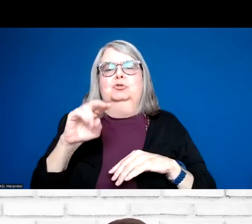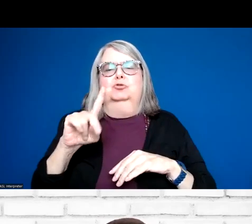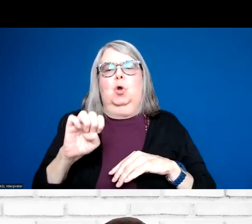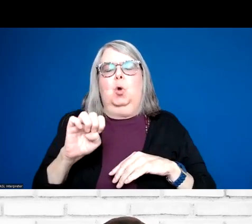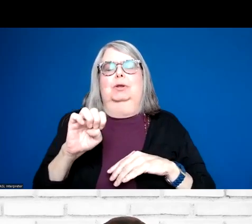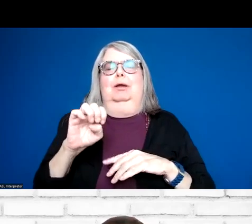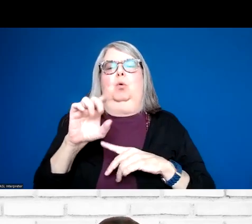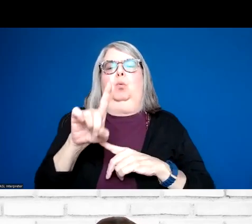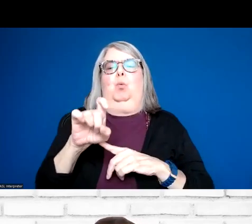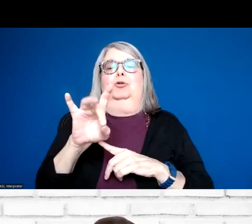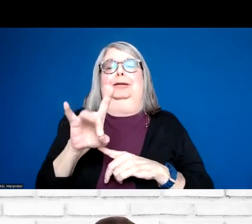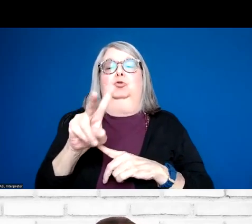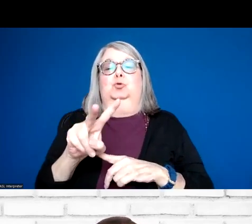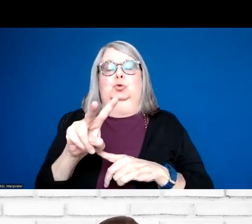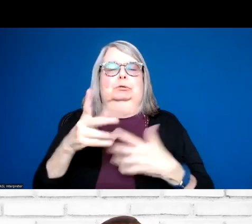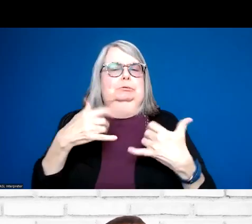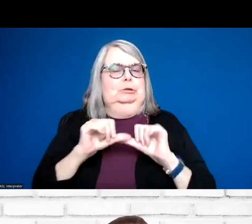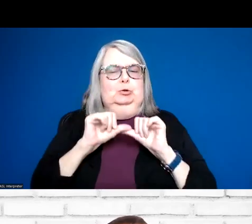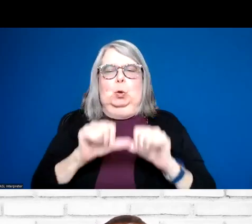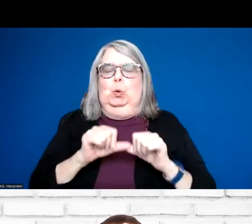182 and still going strong.